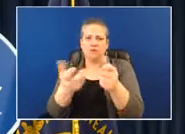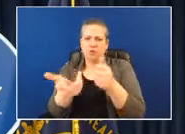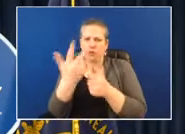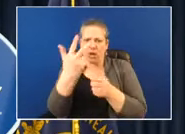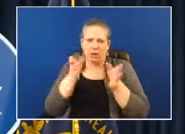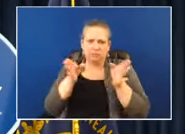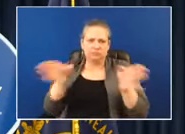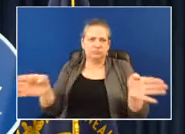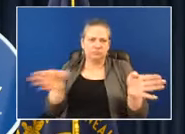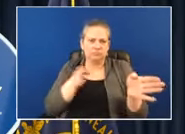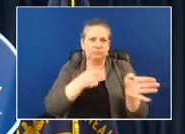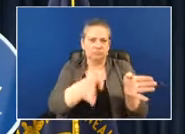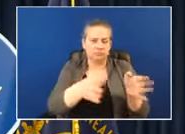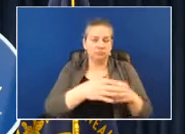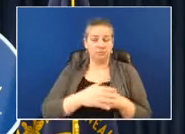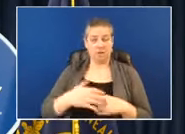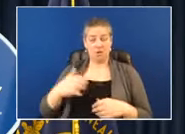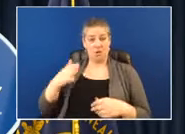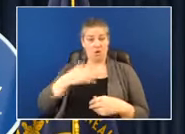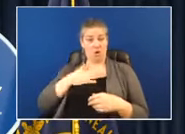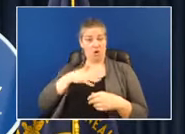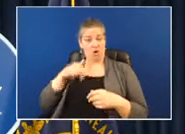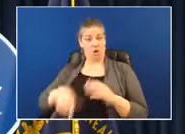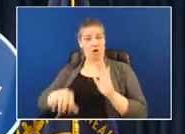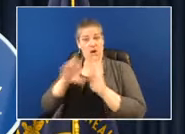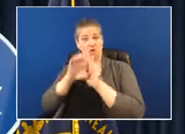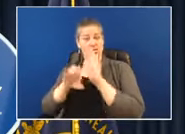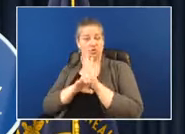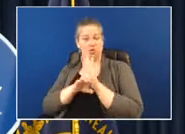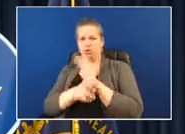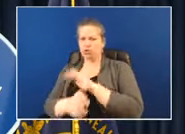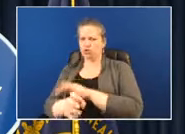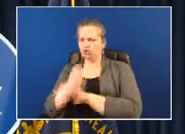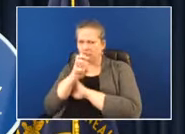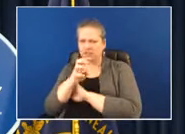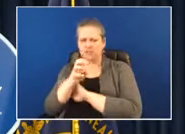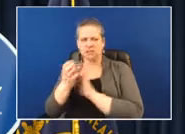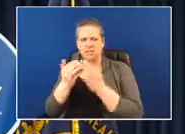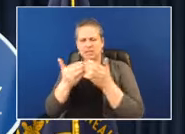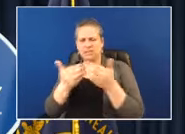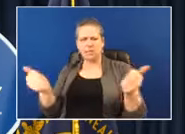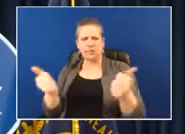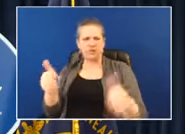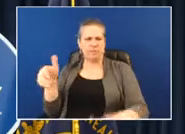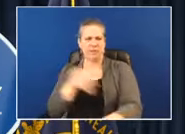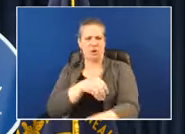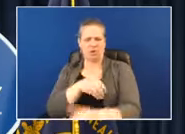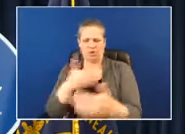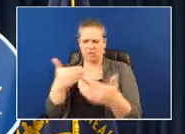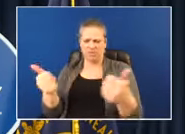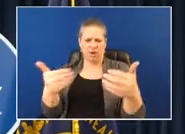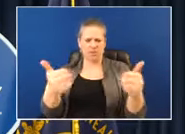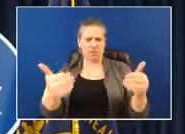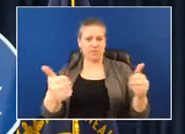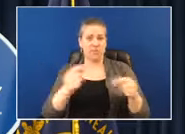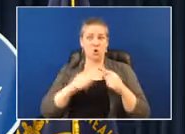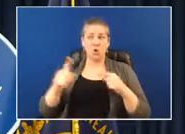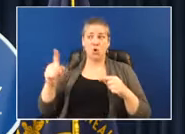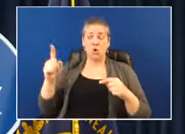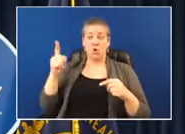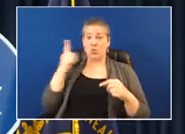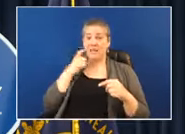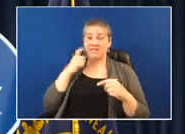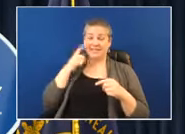separation of powers really in the country, and was meant to be interpreted that way, though there have been a couple decisions recently that didn't interpret it that way,